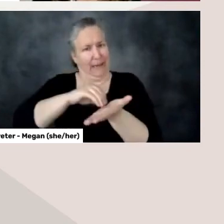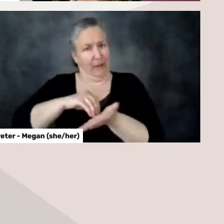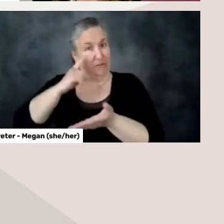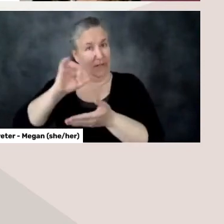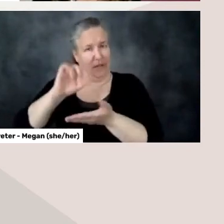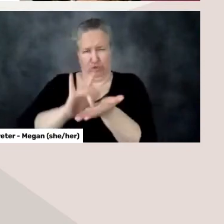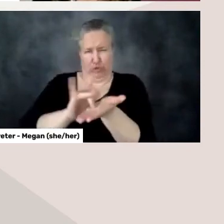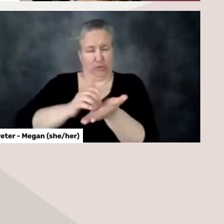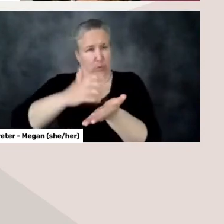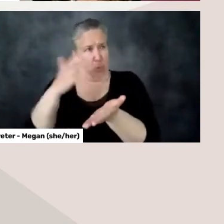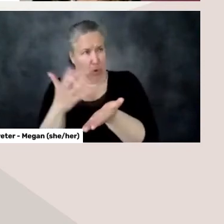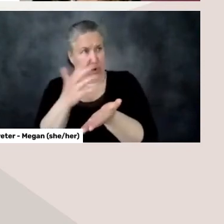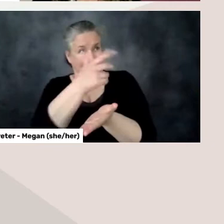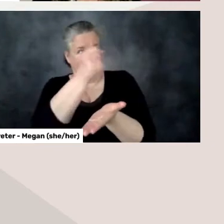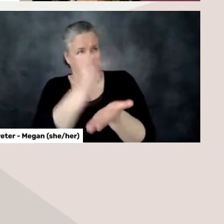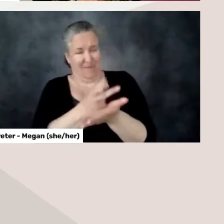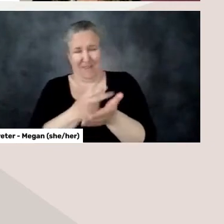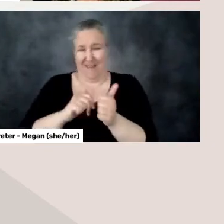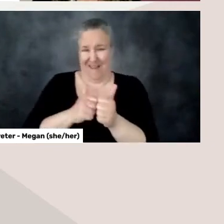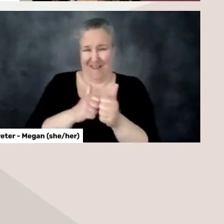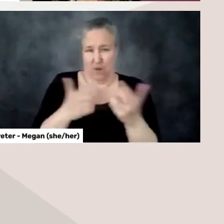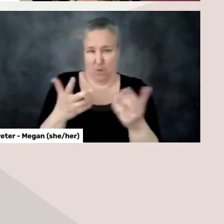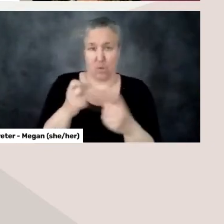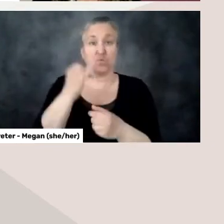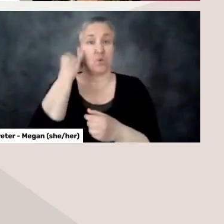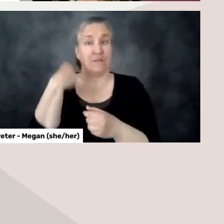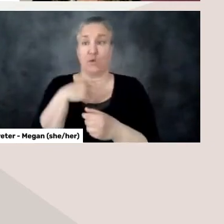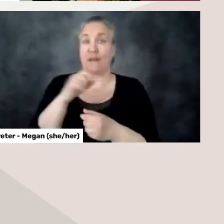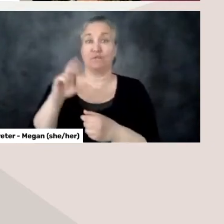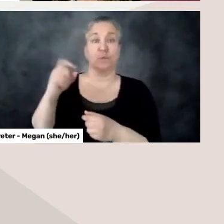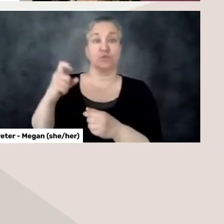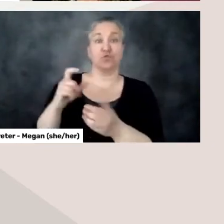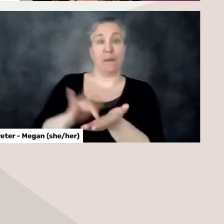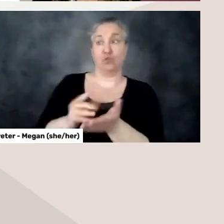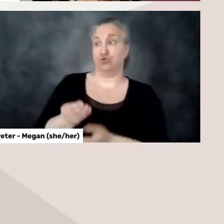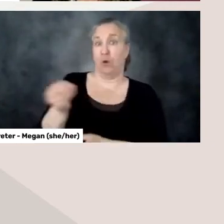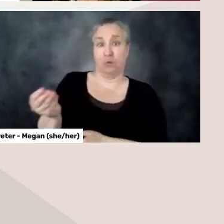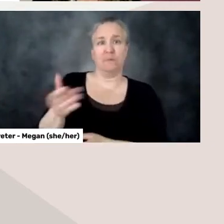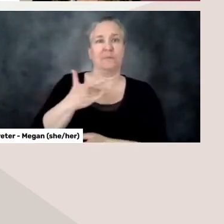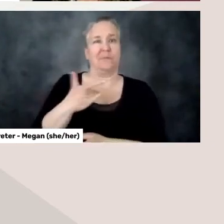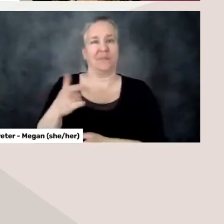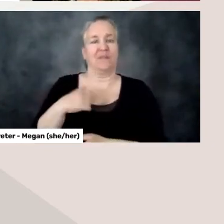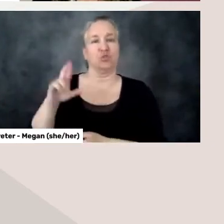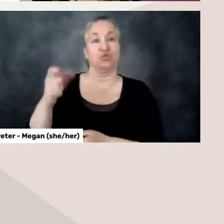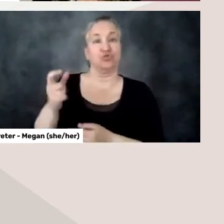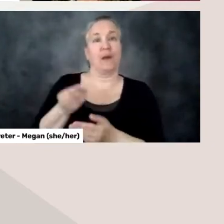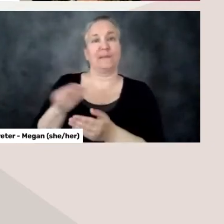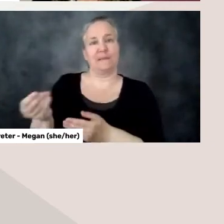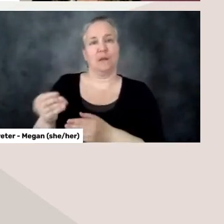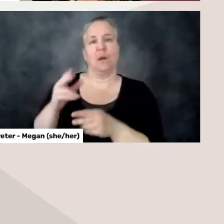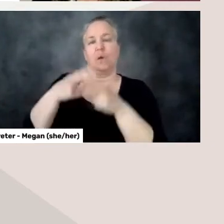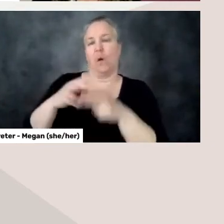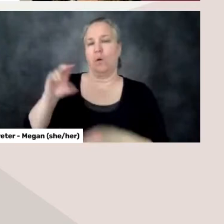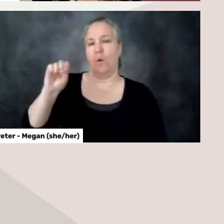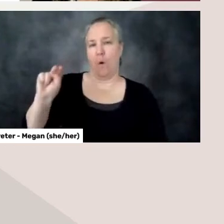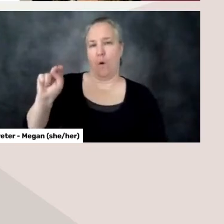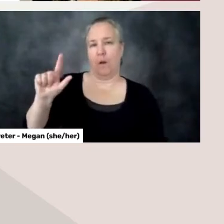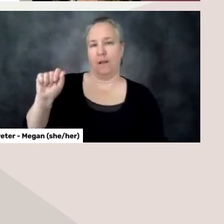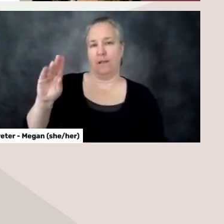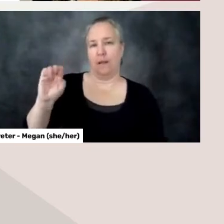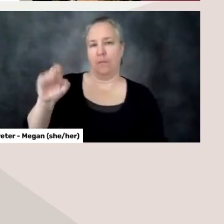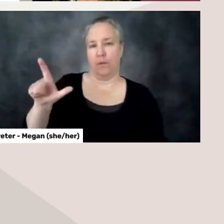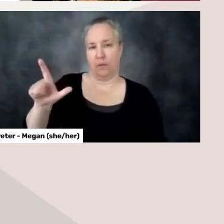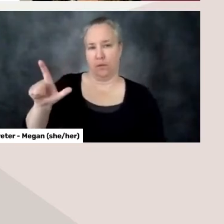drug. So if we have to prescribe a drug, we typically have to prescribe it on label, which means based on the